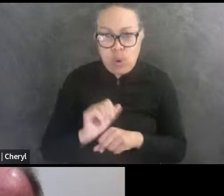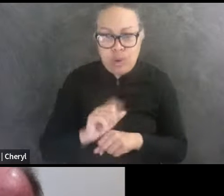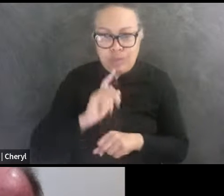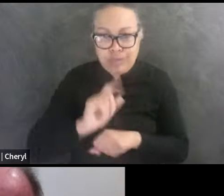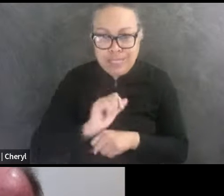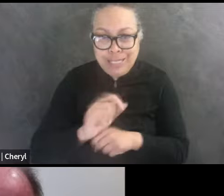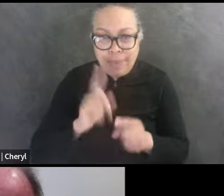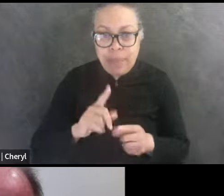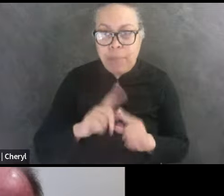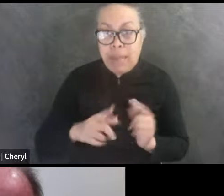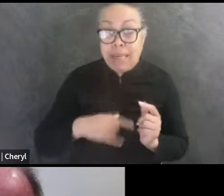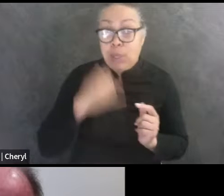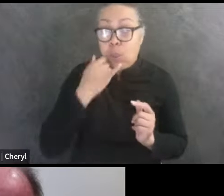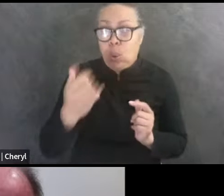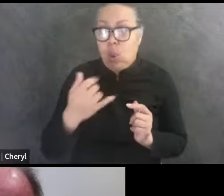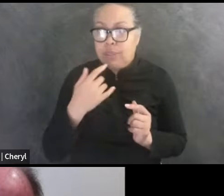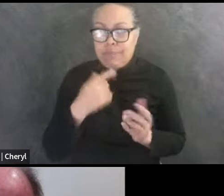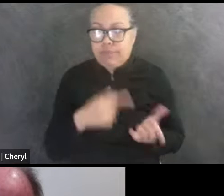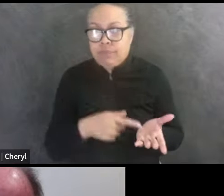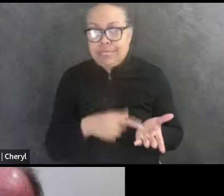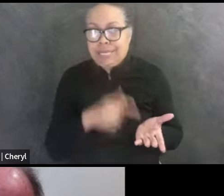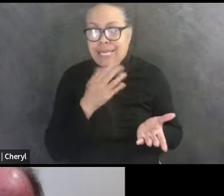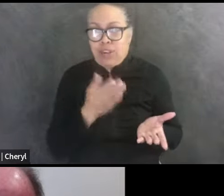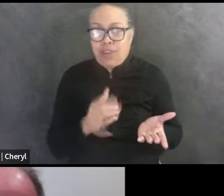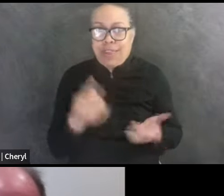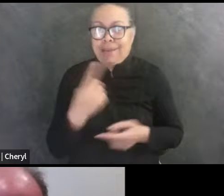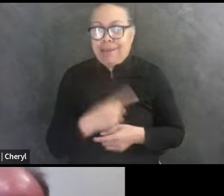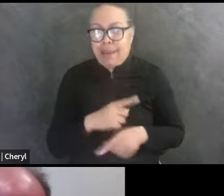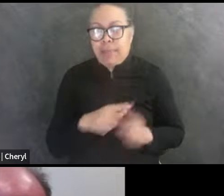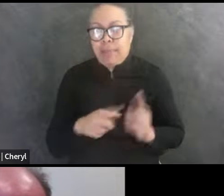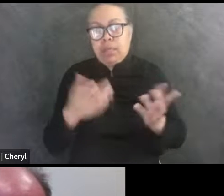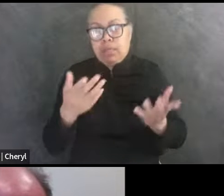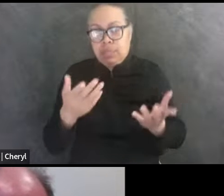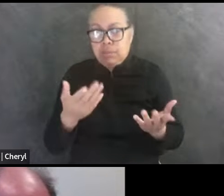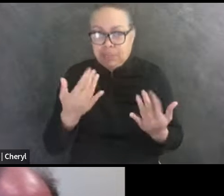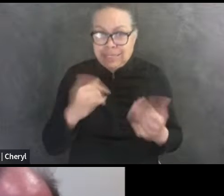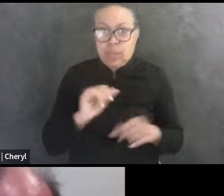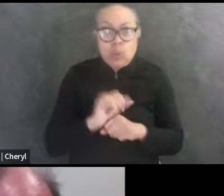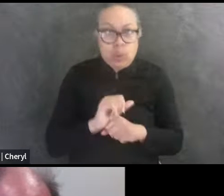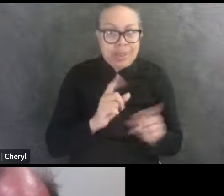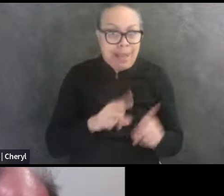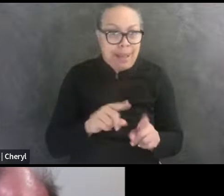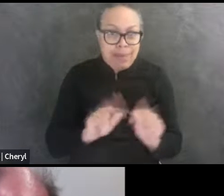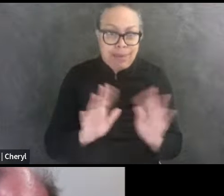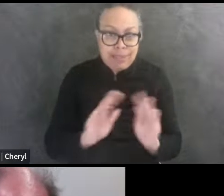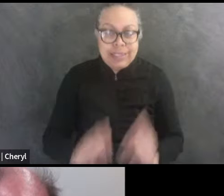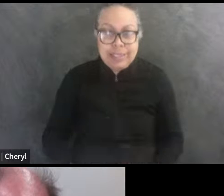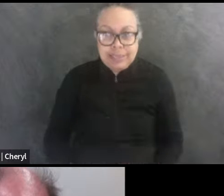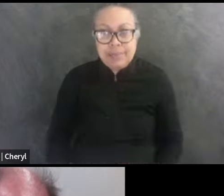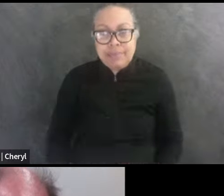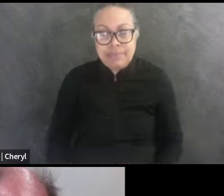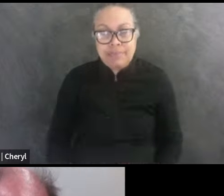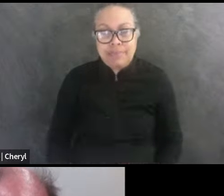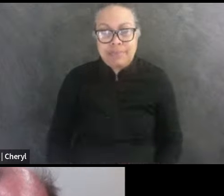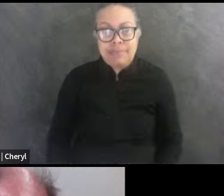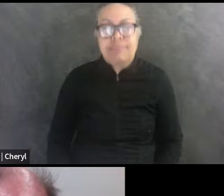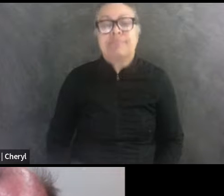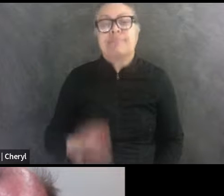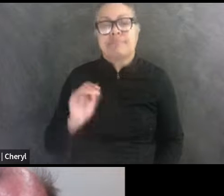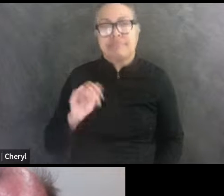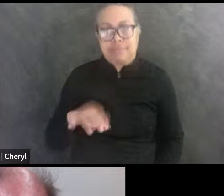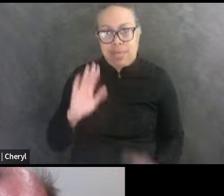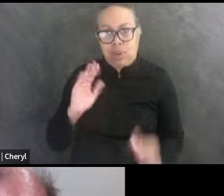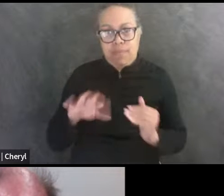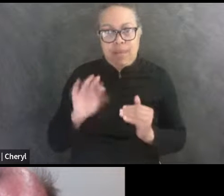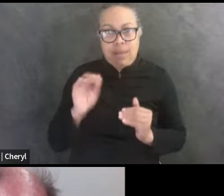today they're not there right now. What I'm trying to find is the construction. Yes, this is the one I was looking for. So